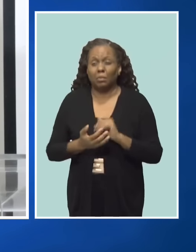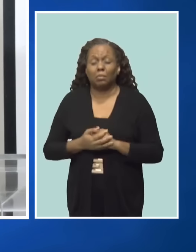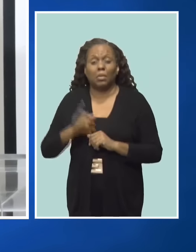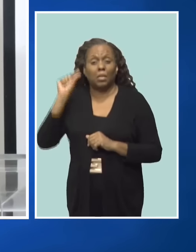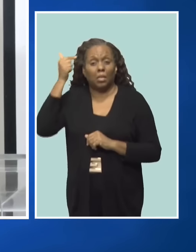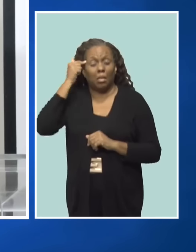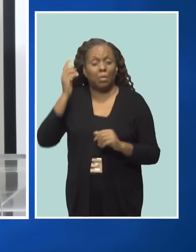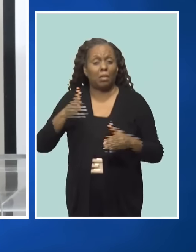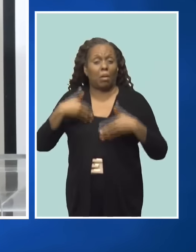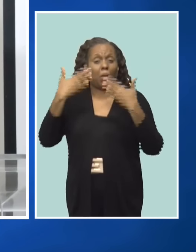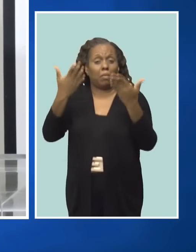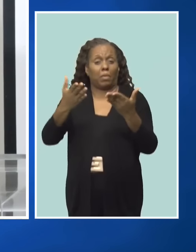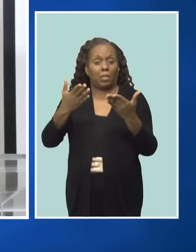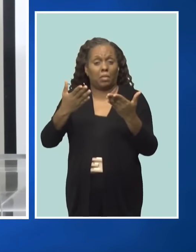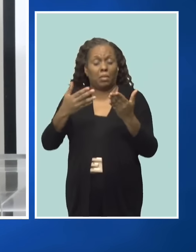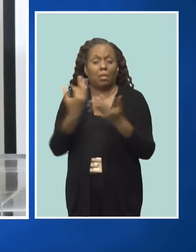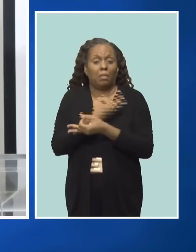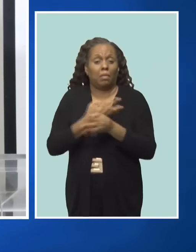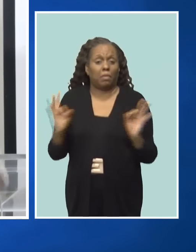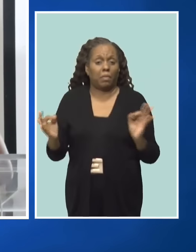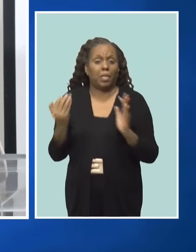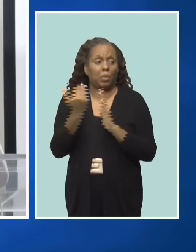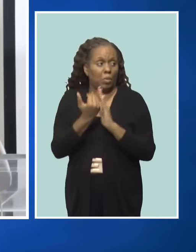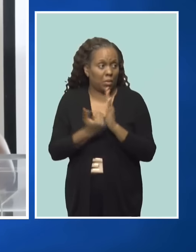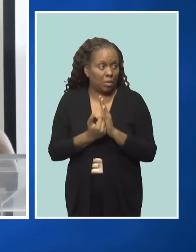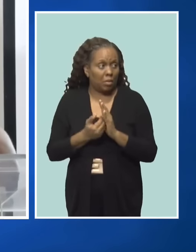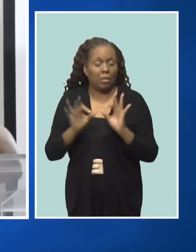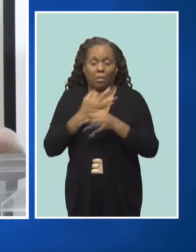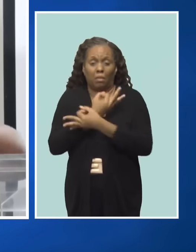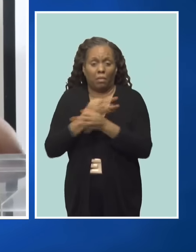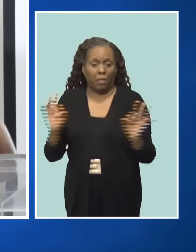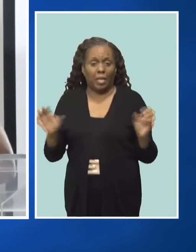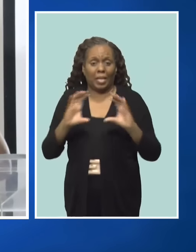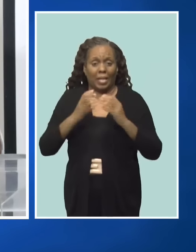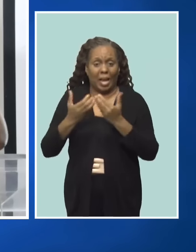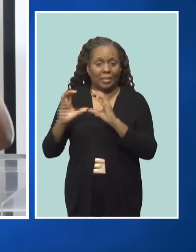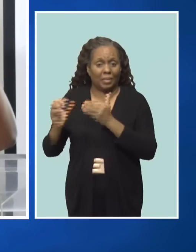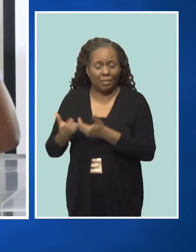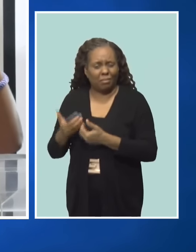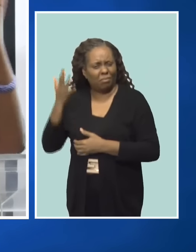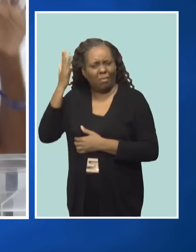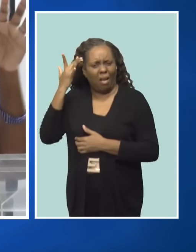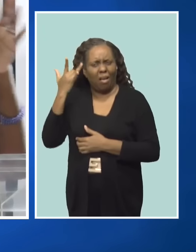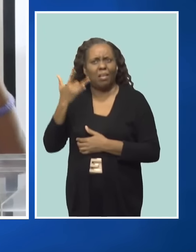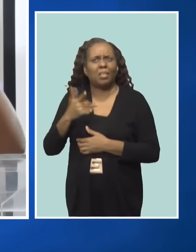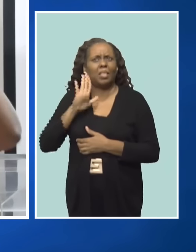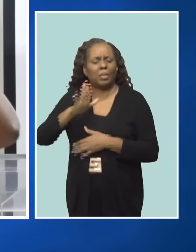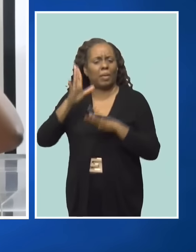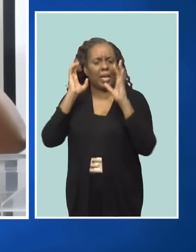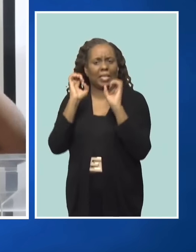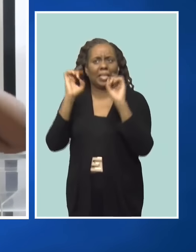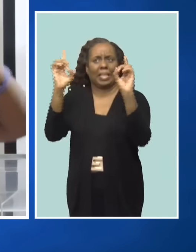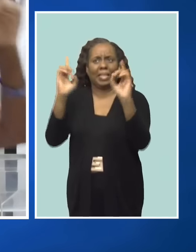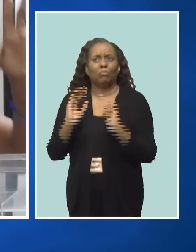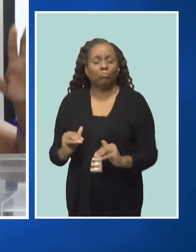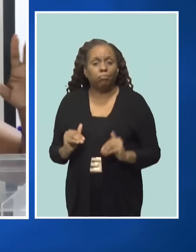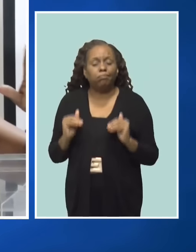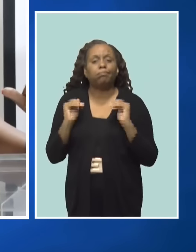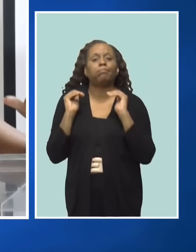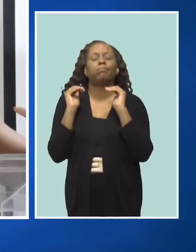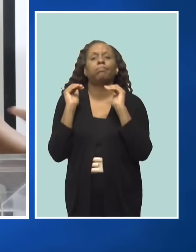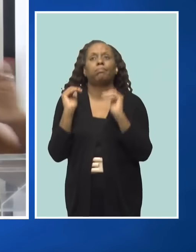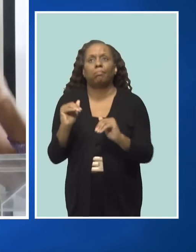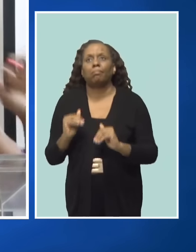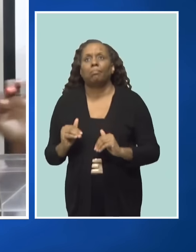government is offering, so that you can then uplift your education in practical